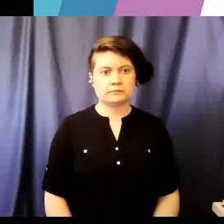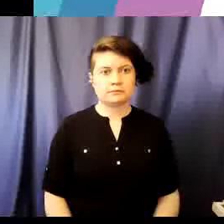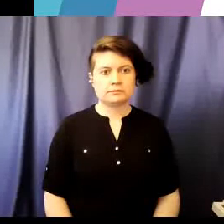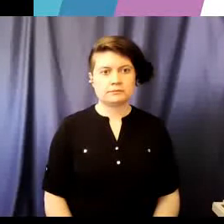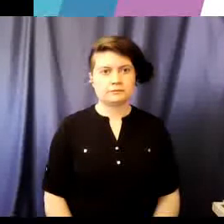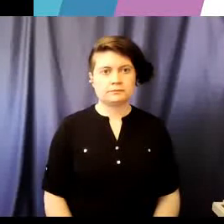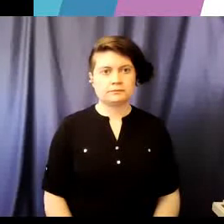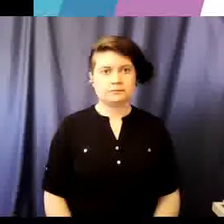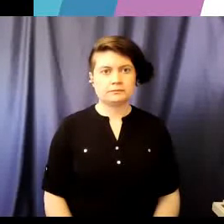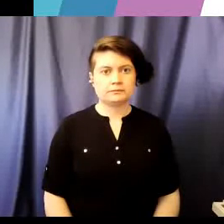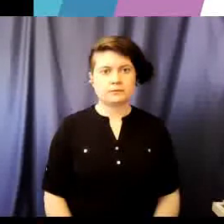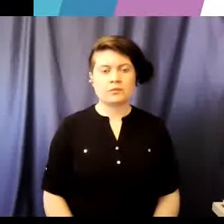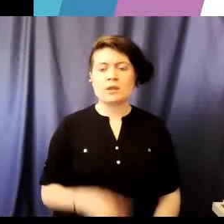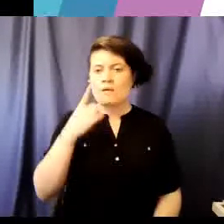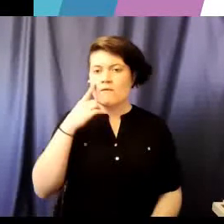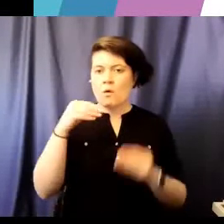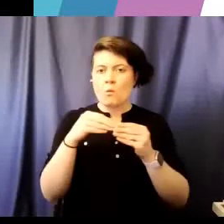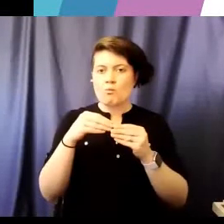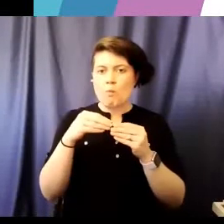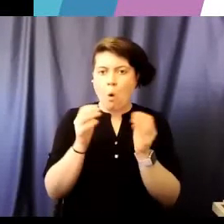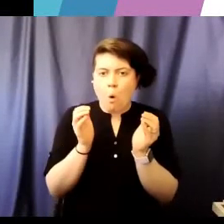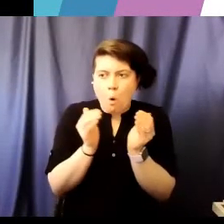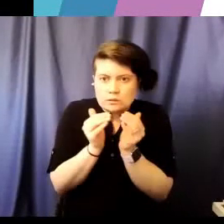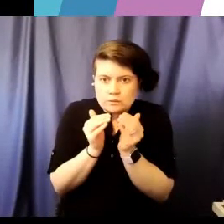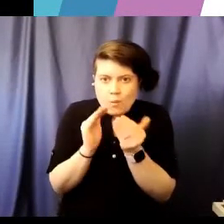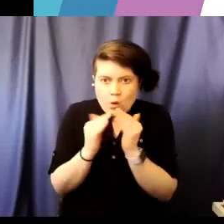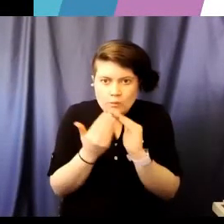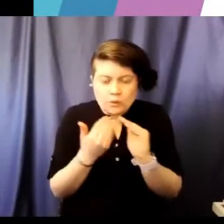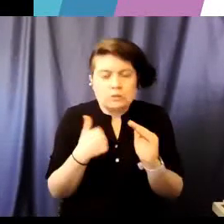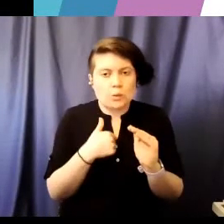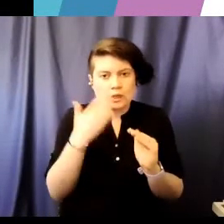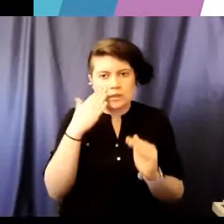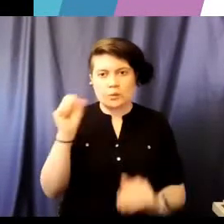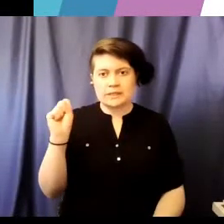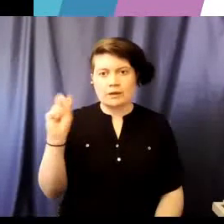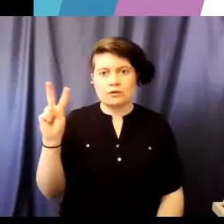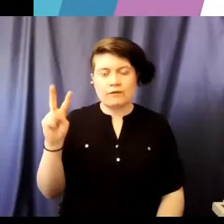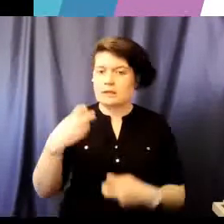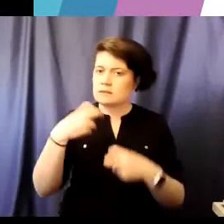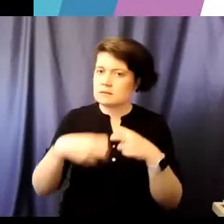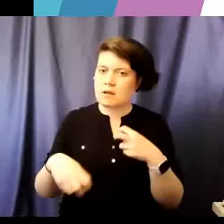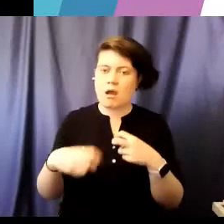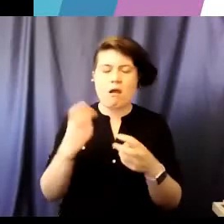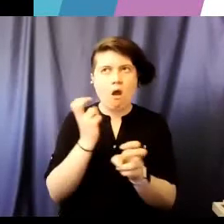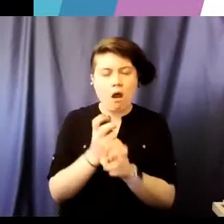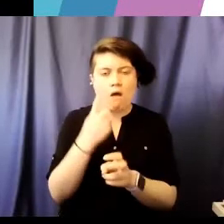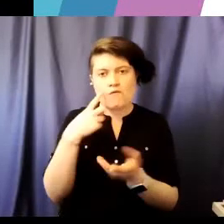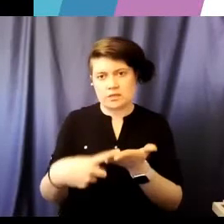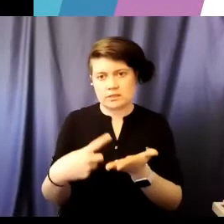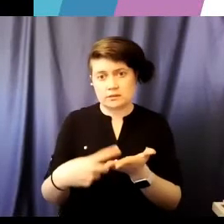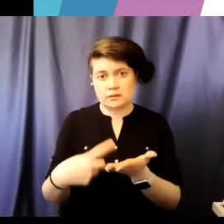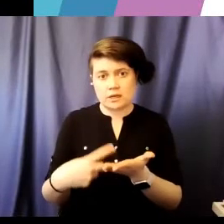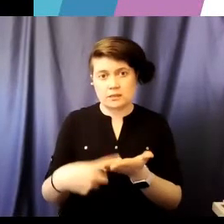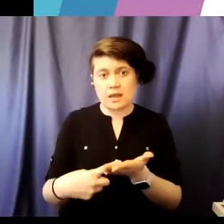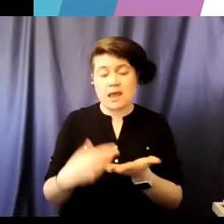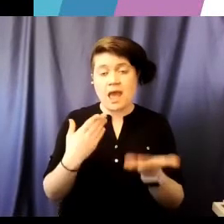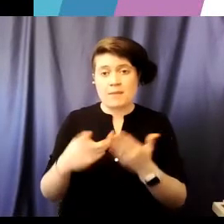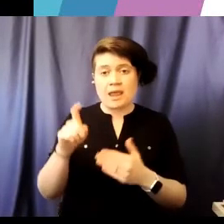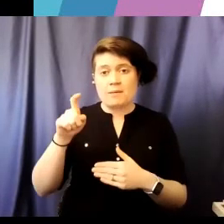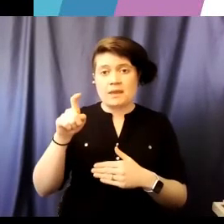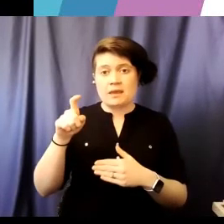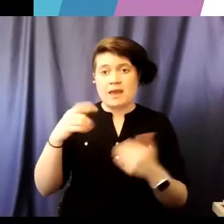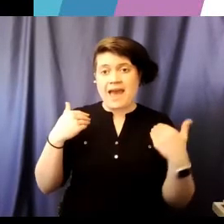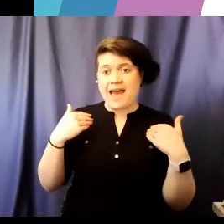In more insular communities, we know that sexual violence can be difficult to discuss and that there might even be more support for the person that harmed